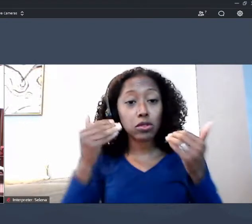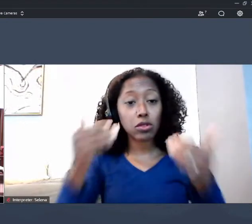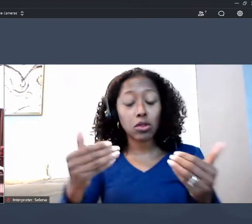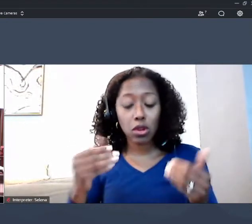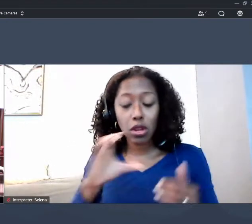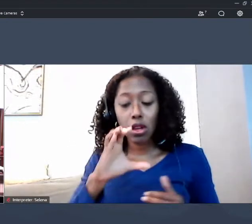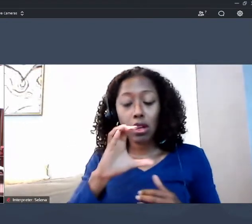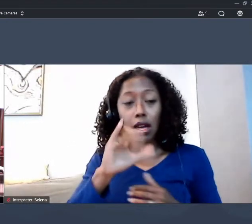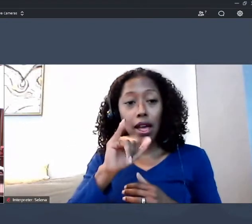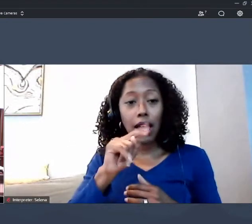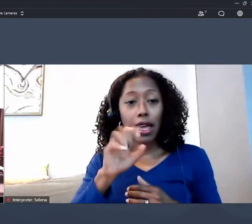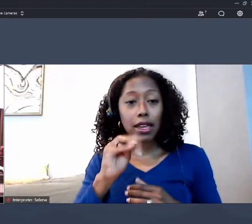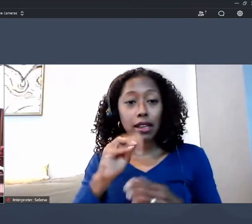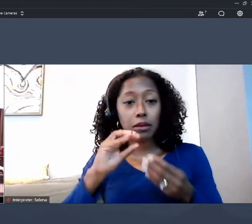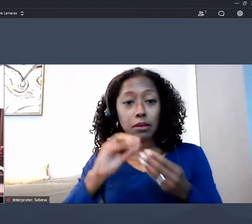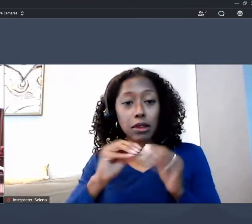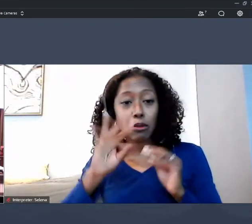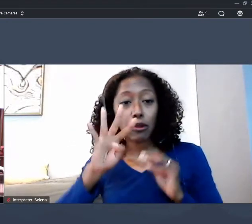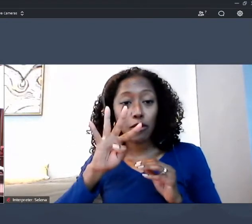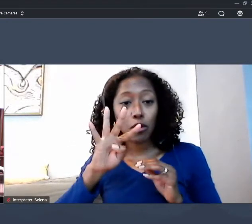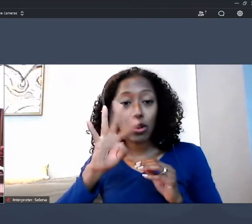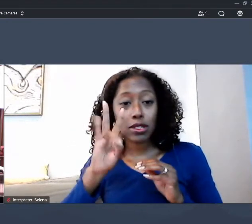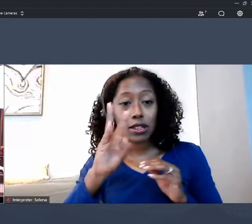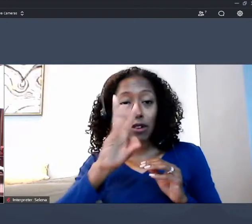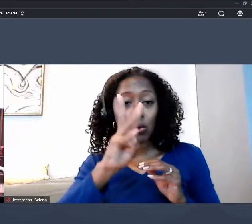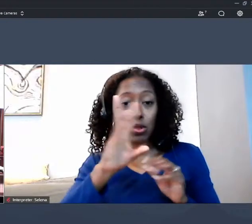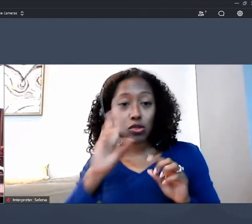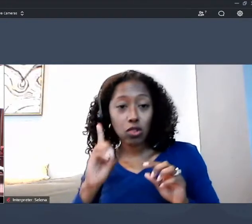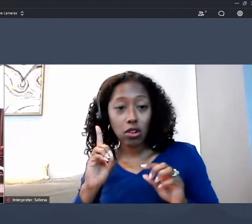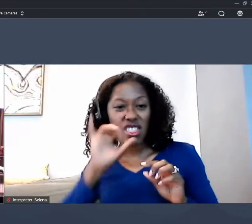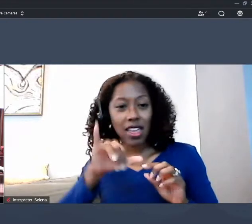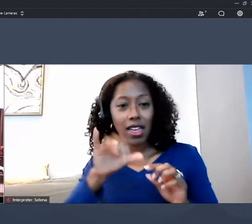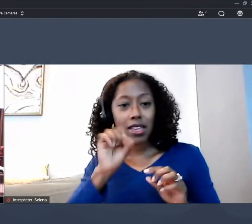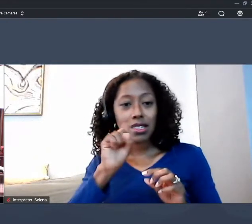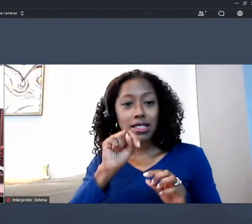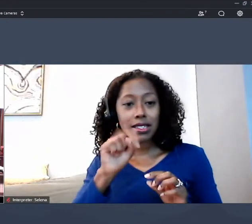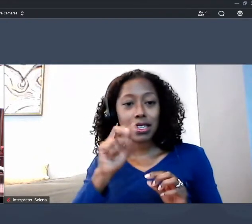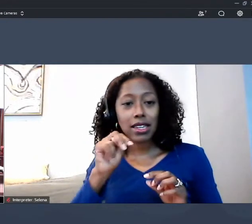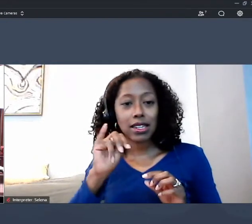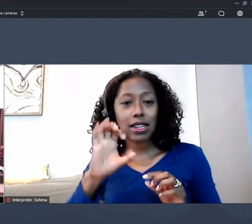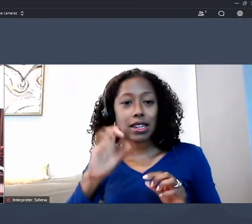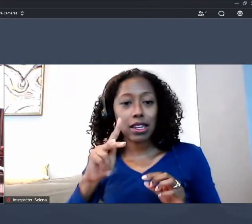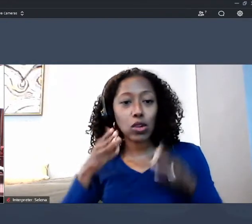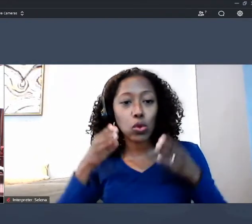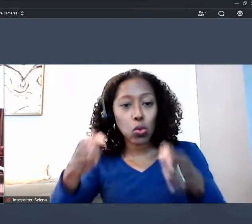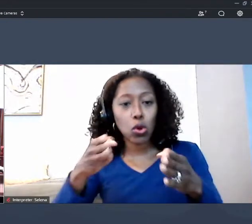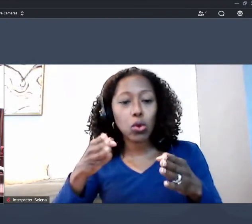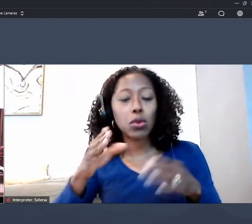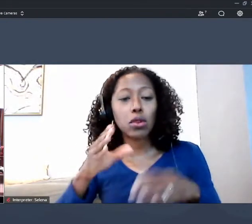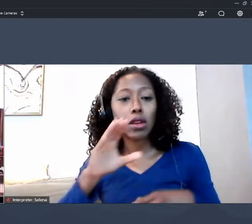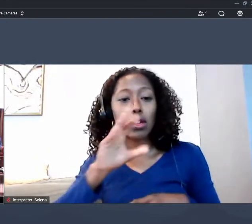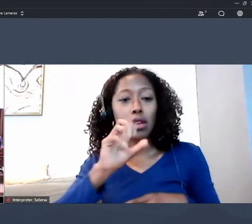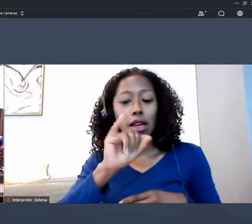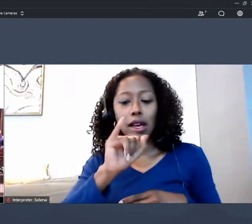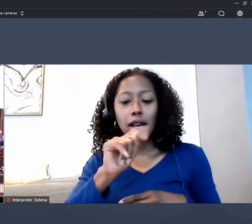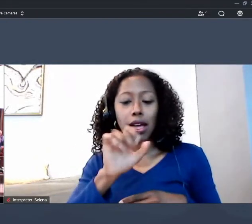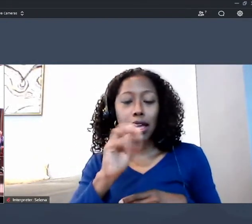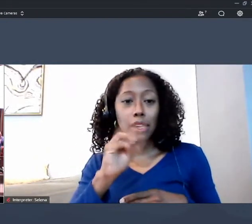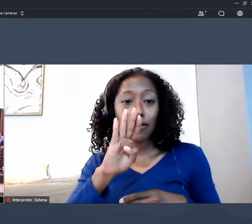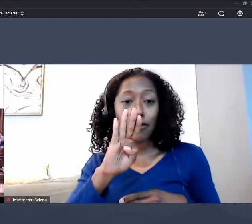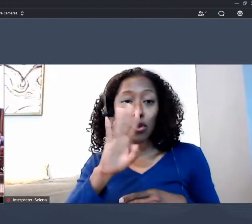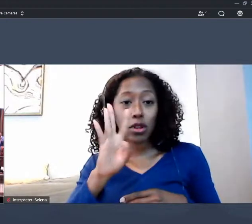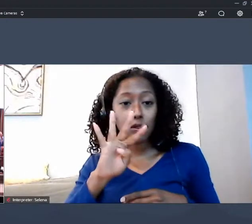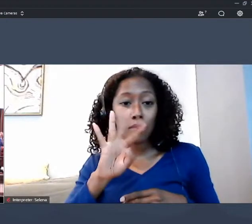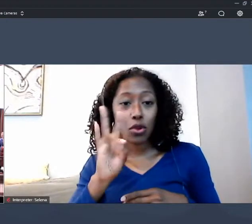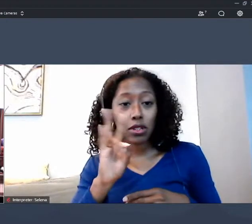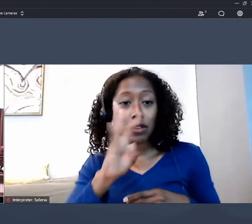item 47 is withdrawn. That is the St. Nick Road case. Item 47. So if you were here for item 47,